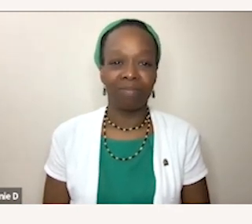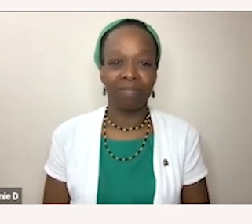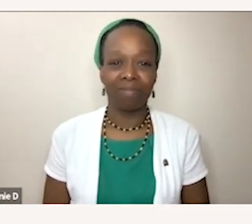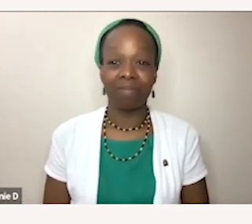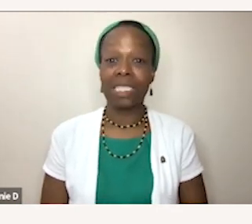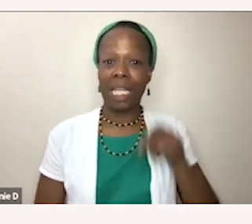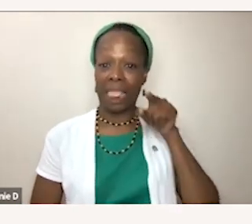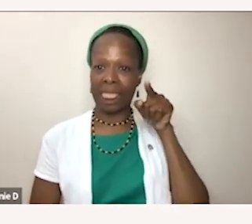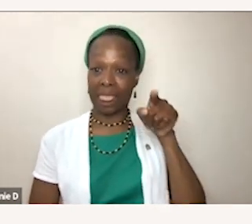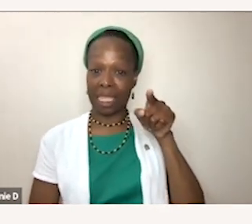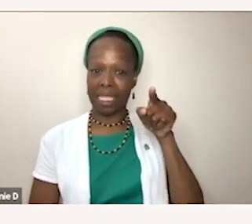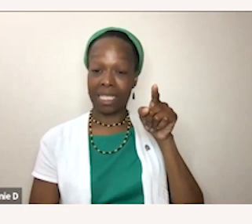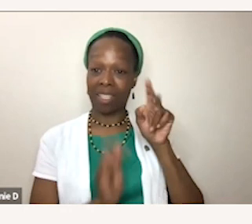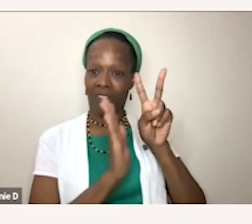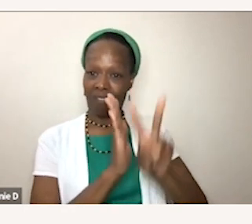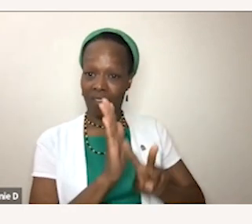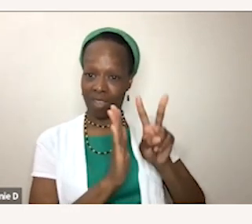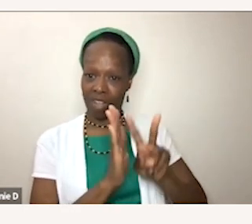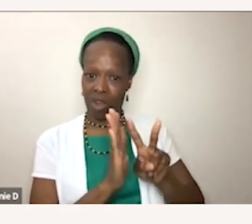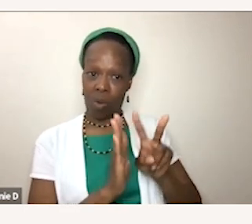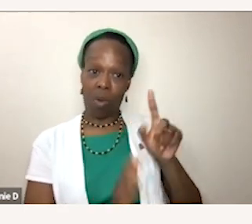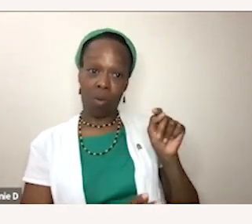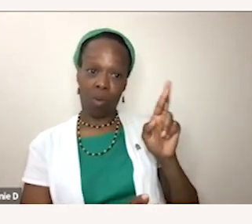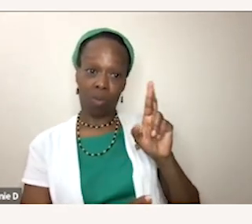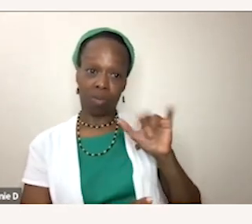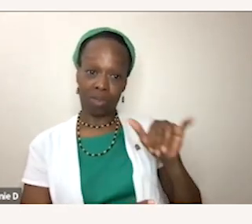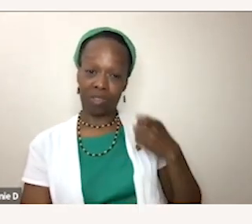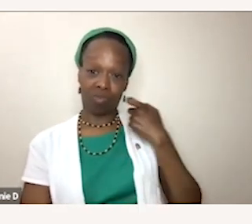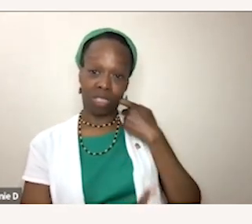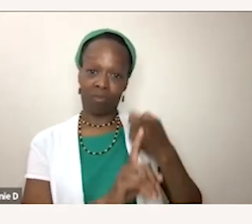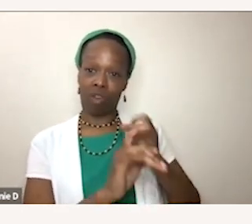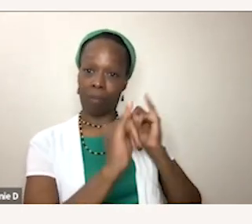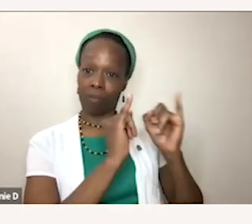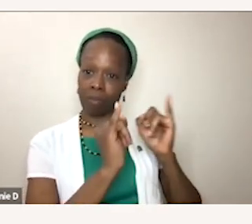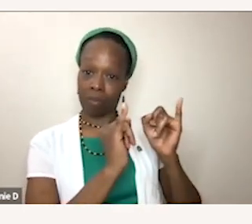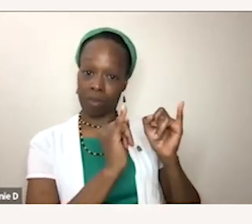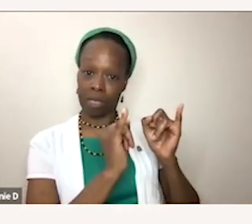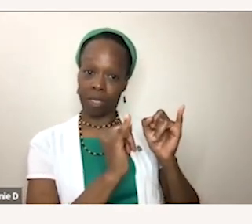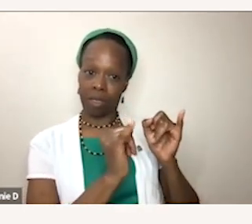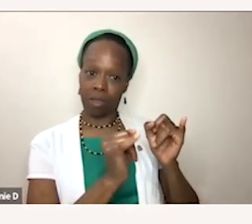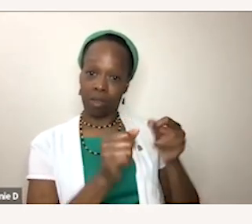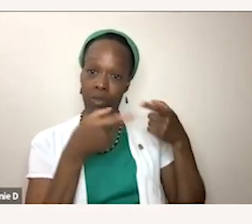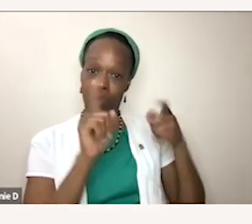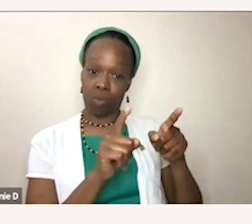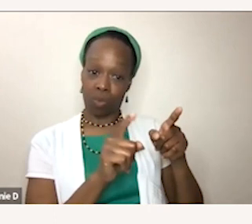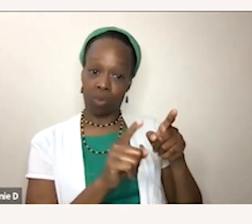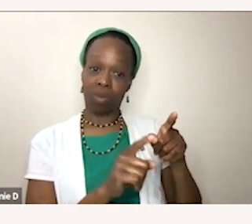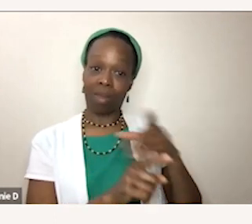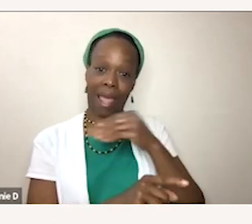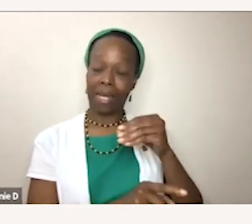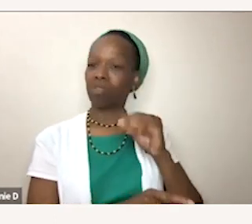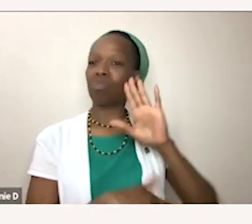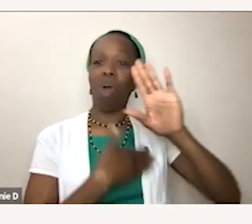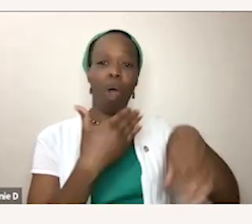So this video of Troy is a recent clip of an interview that he did, and it's entirely